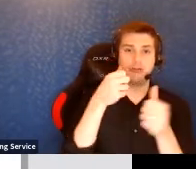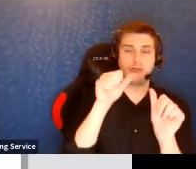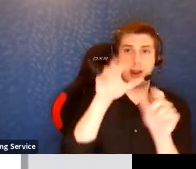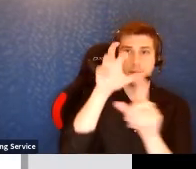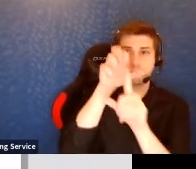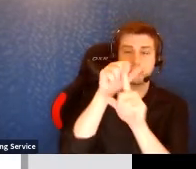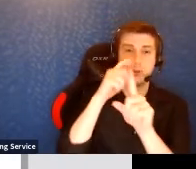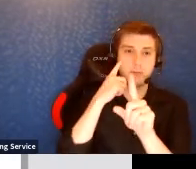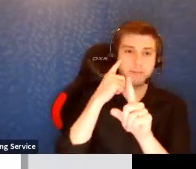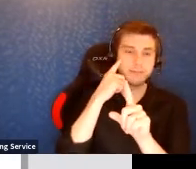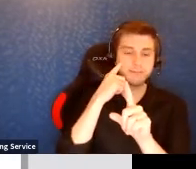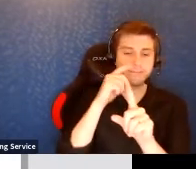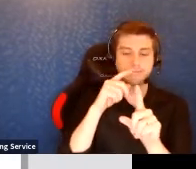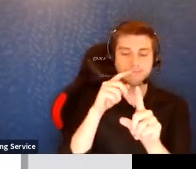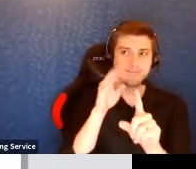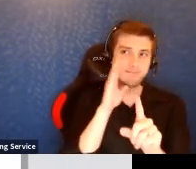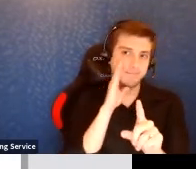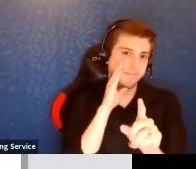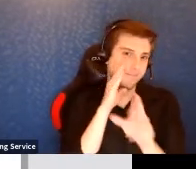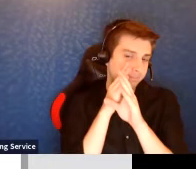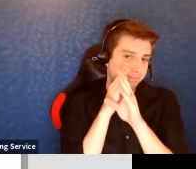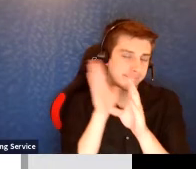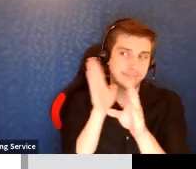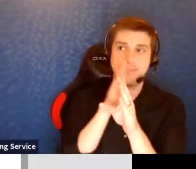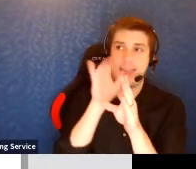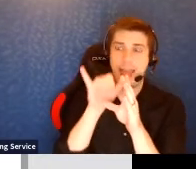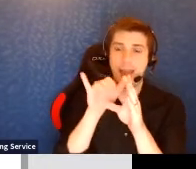vision. You'll find that to be much more effective.